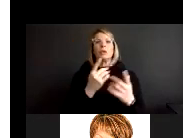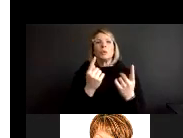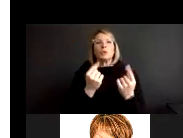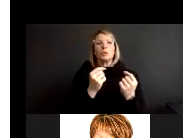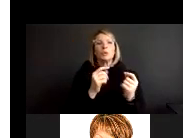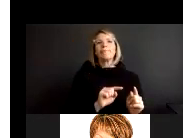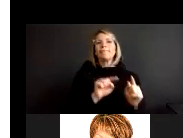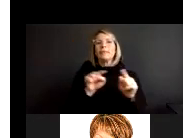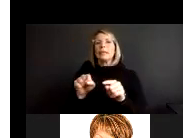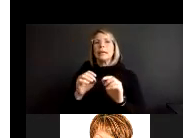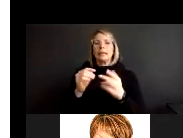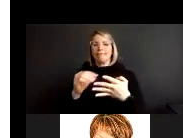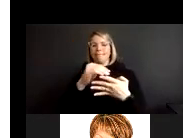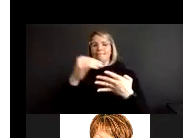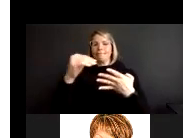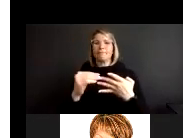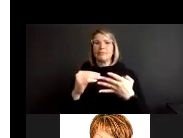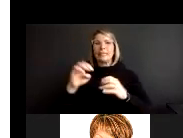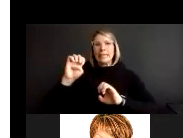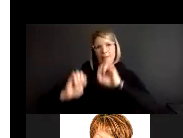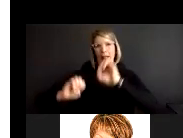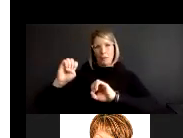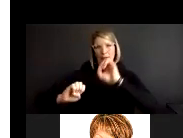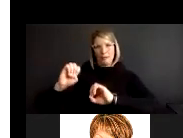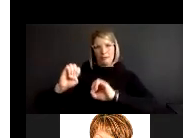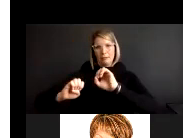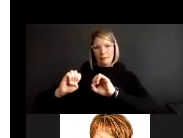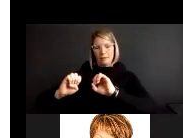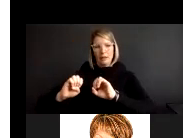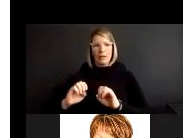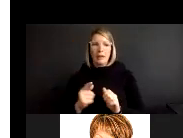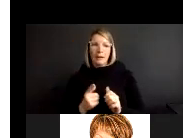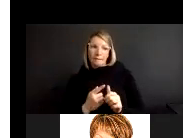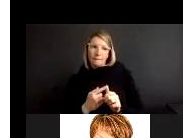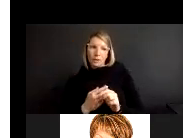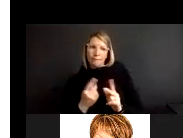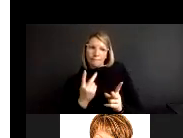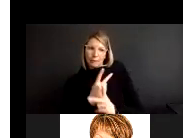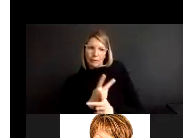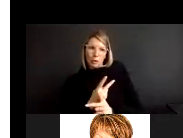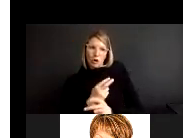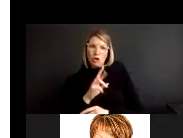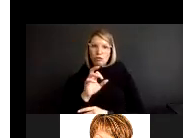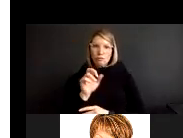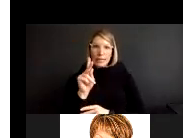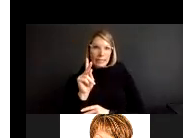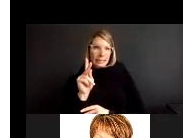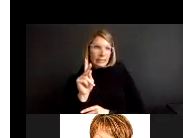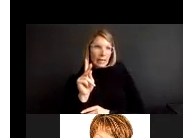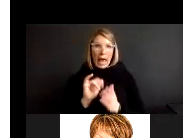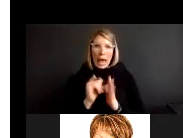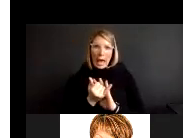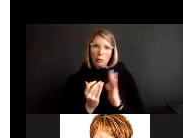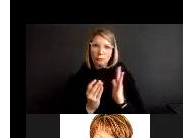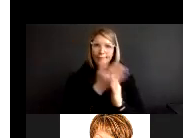assess the situation and just make determinations around risk, capacity, and then how that risk can be mitigated. And the role of the social